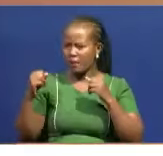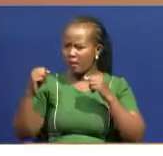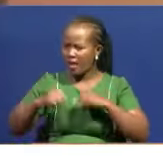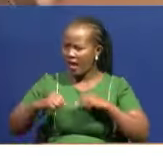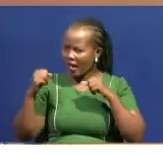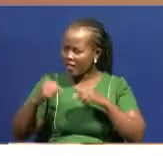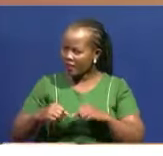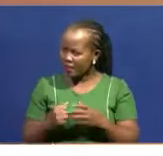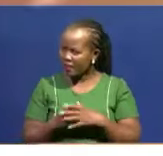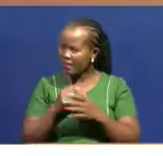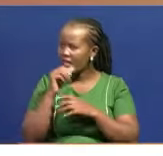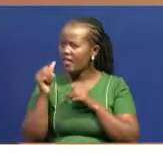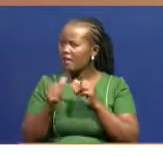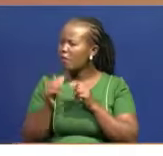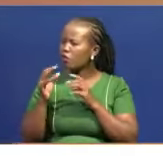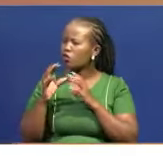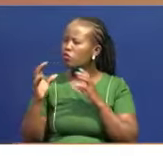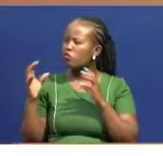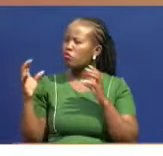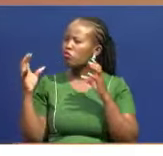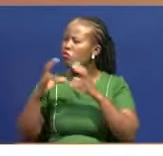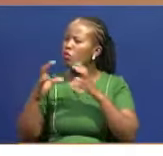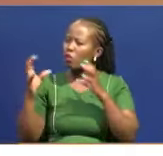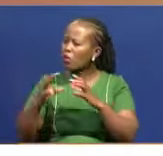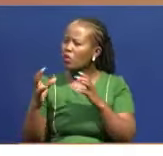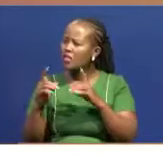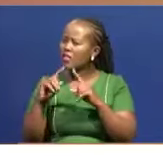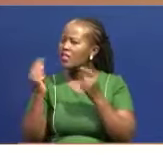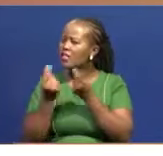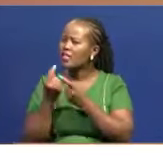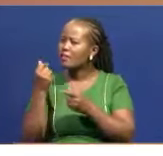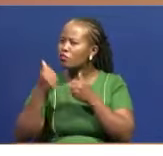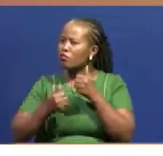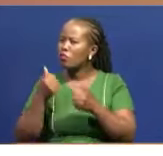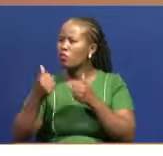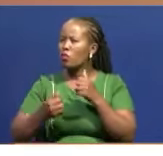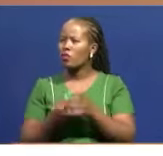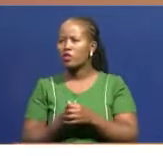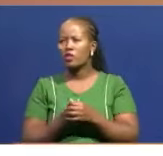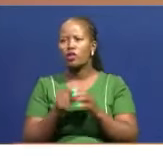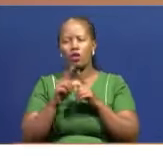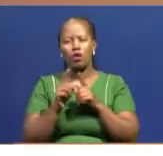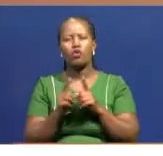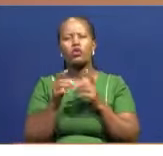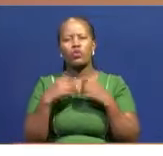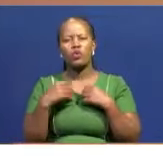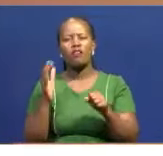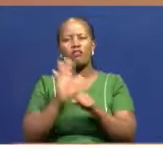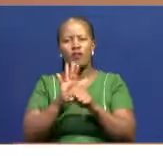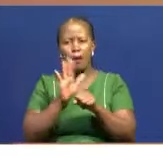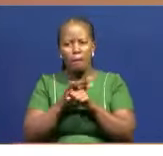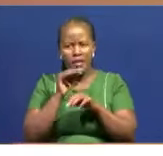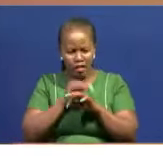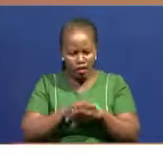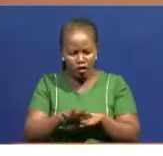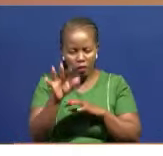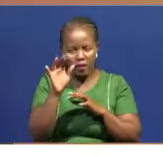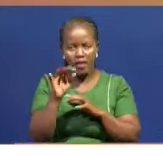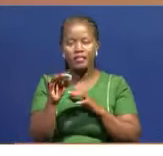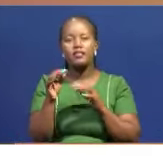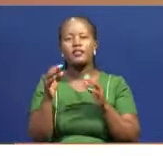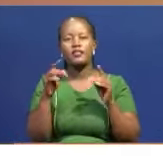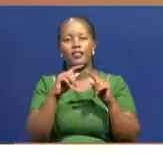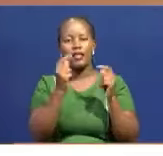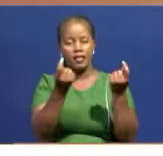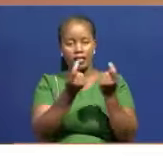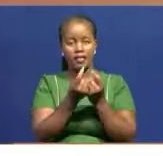coach comes from which club. And then you will see that there are some dominant clubs. That's the reality.